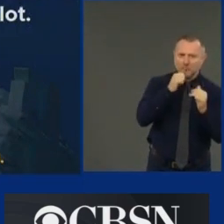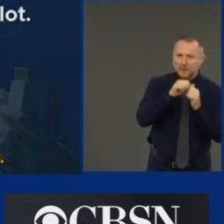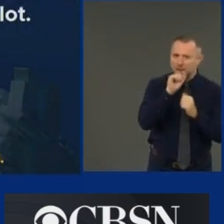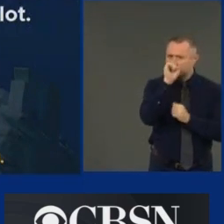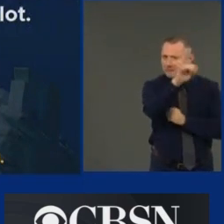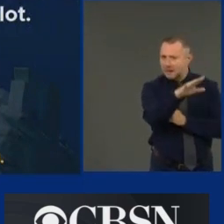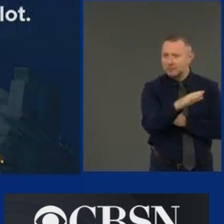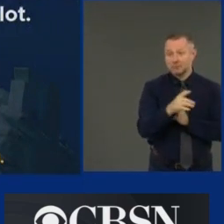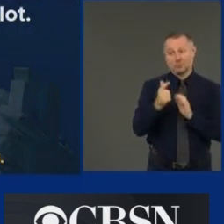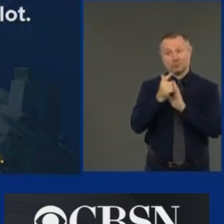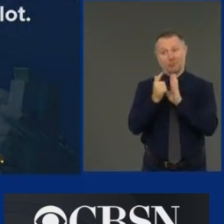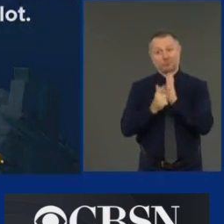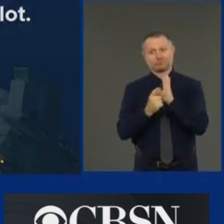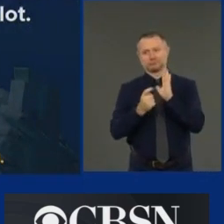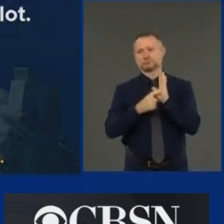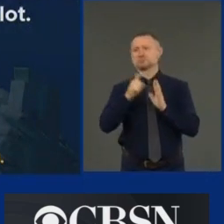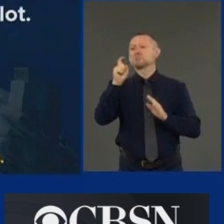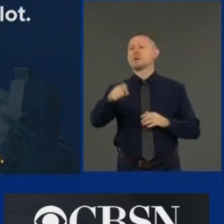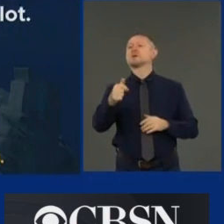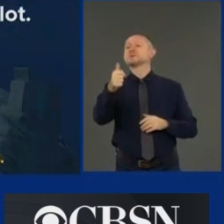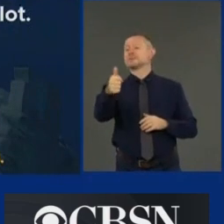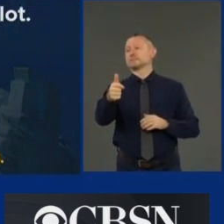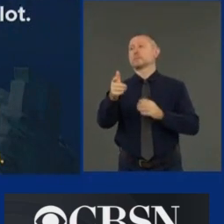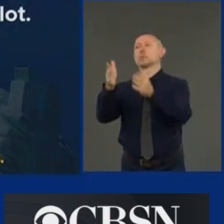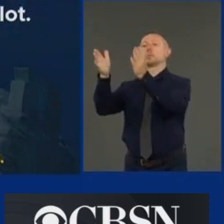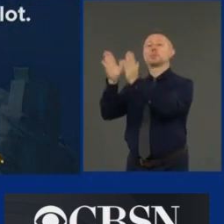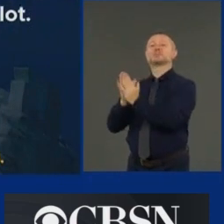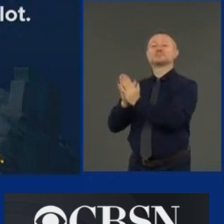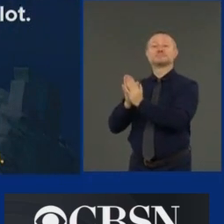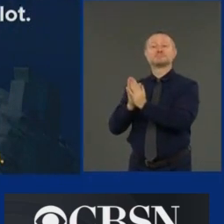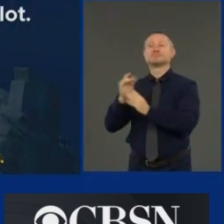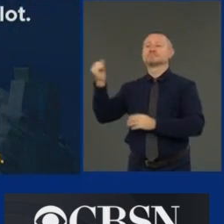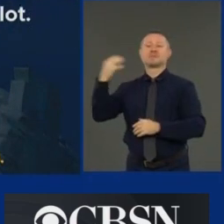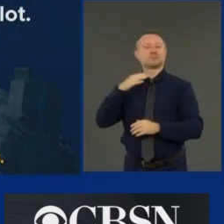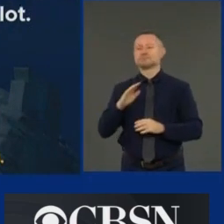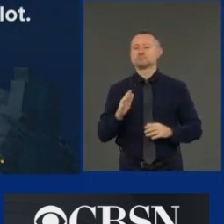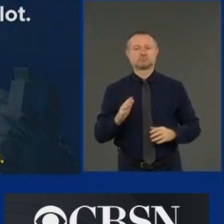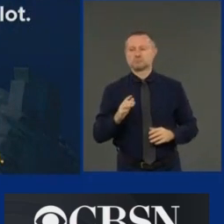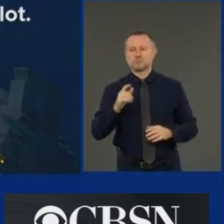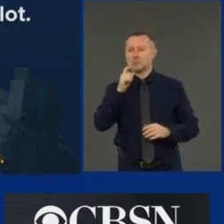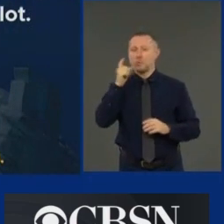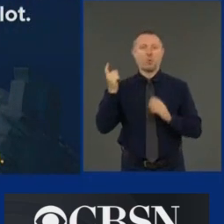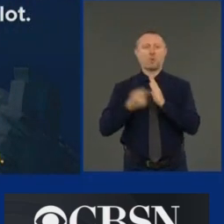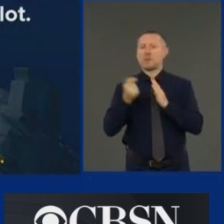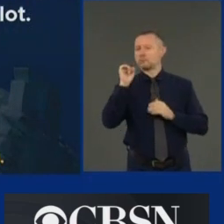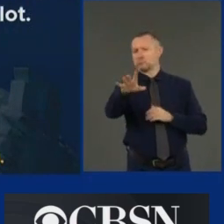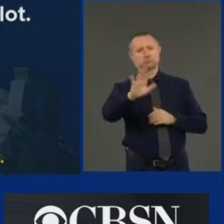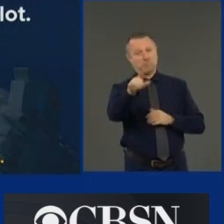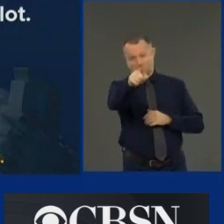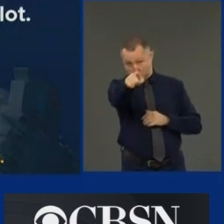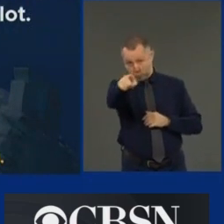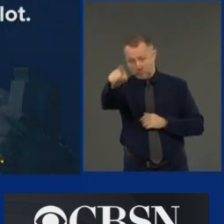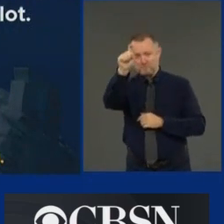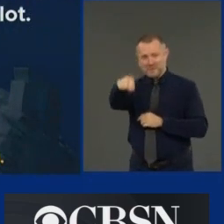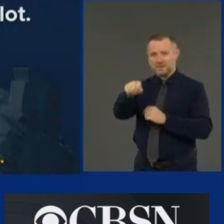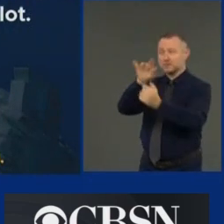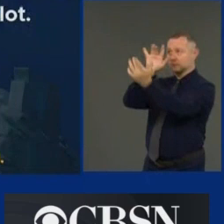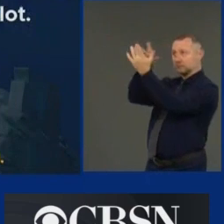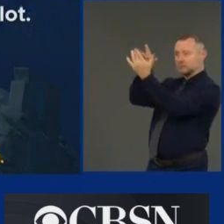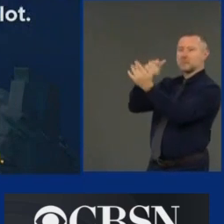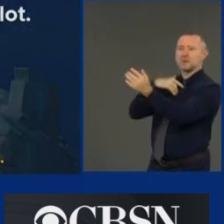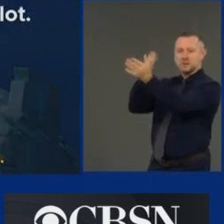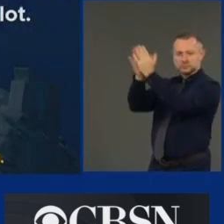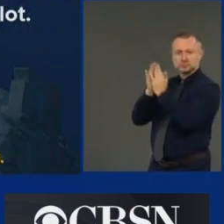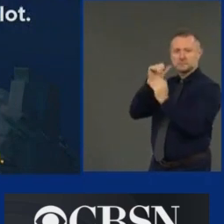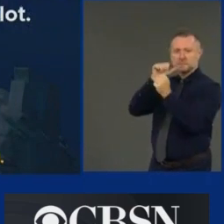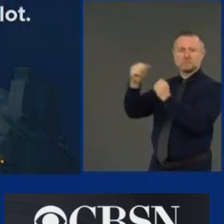an absentee. You don't just get an absentee, you have to request an absentee. They send it to you, you fill it